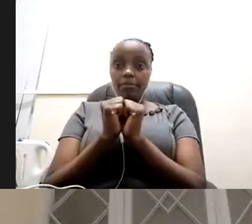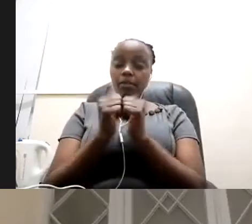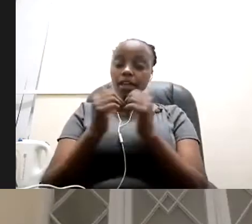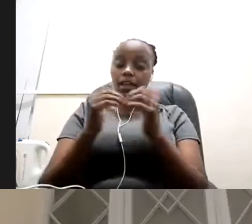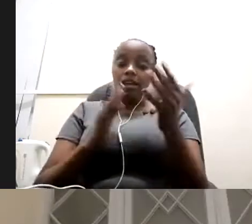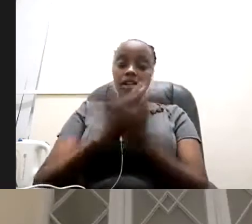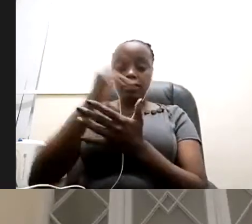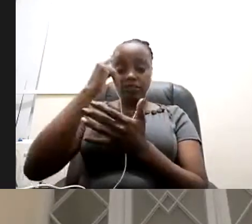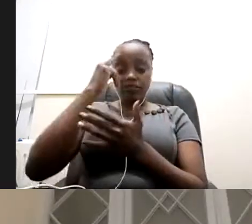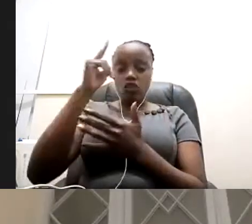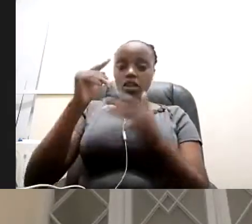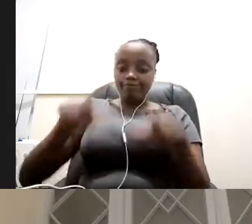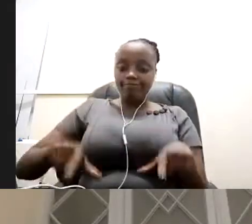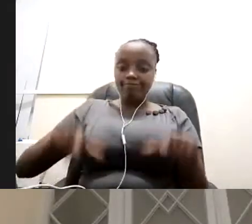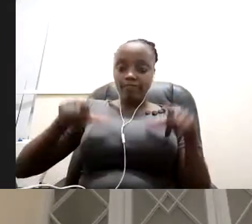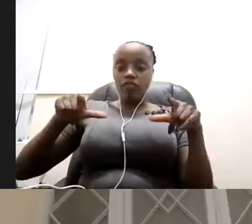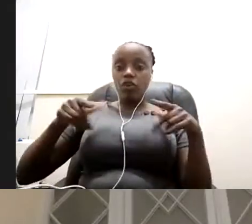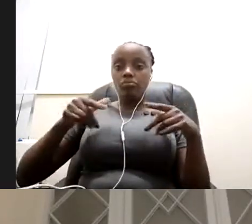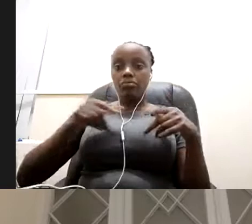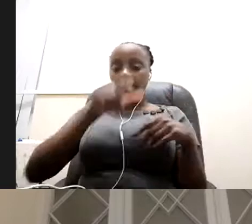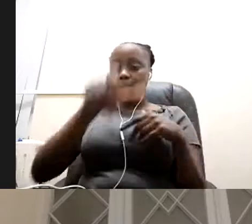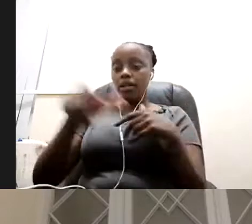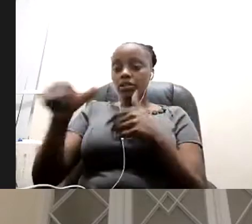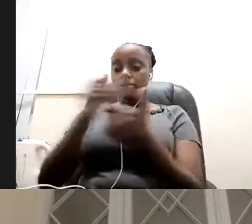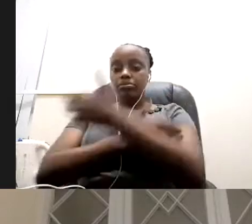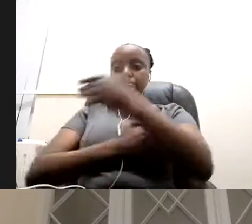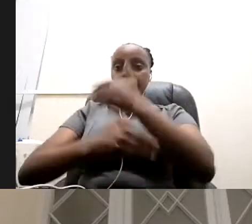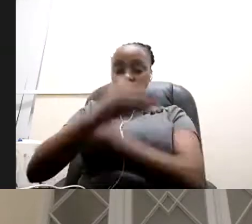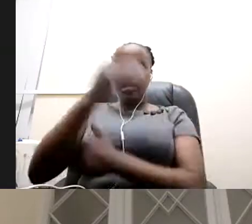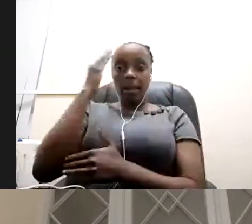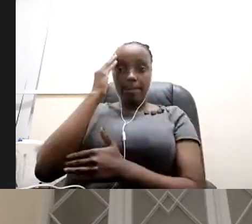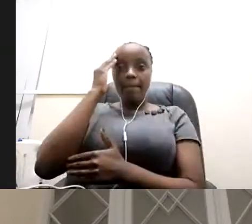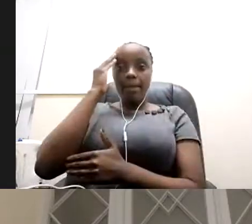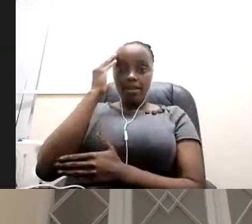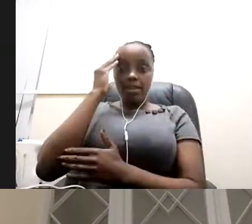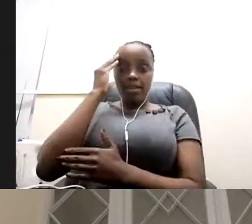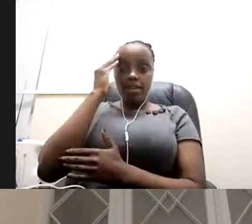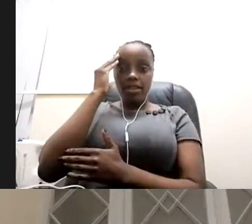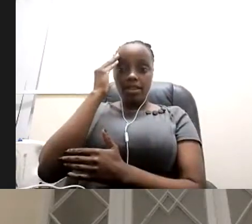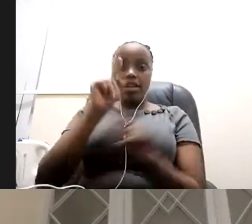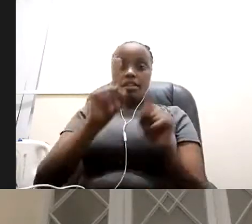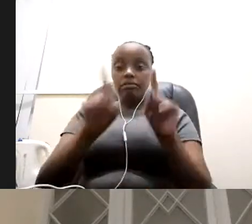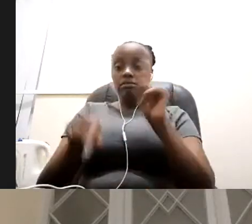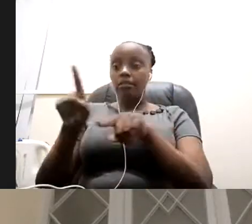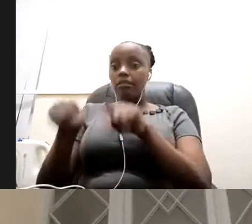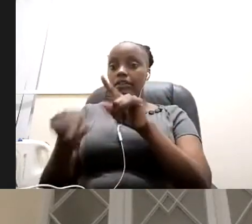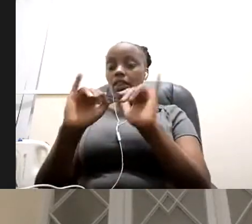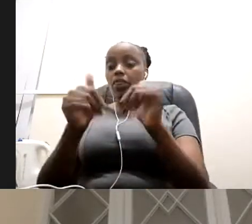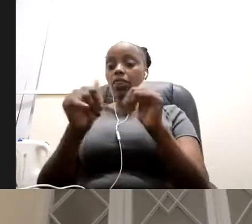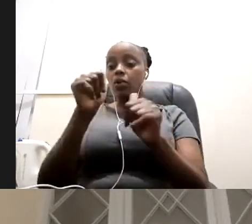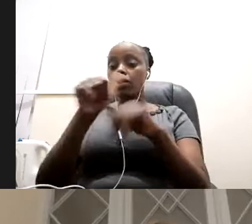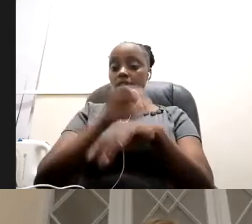persons with disabilities, taking into account the different news that I received for